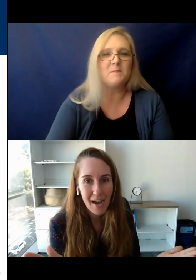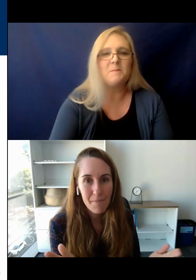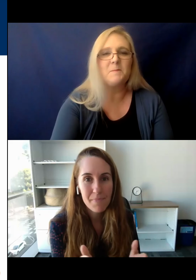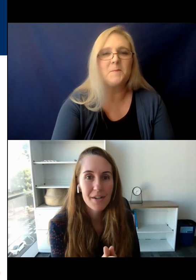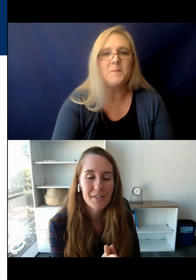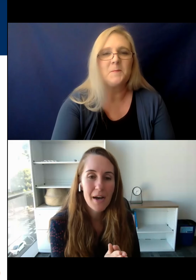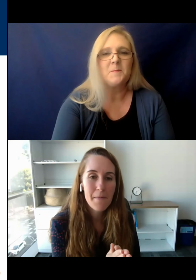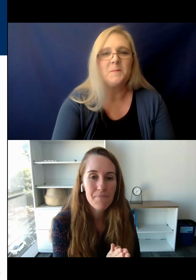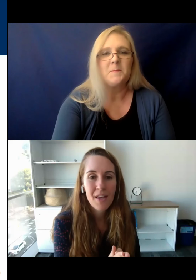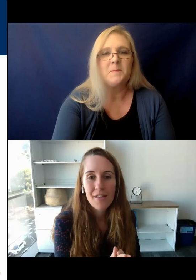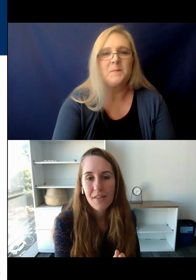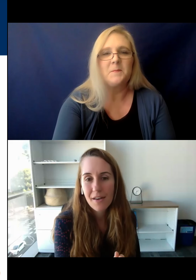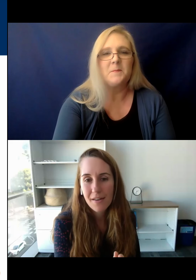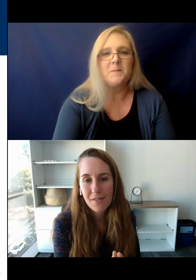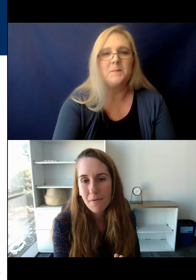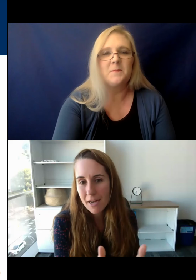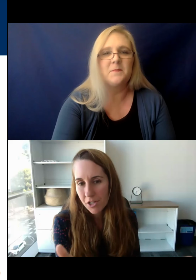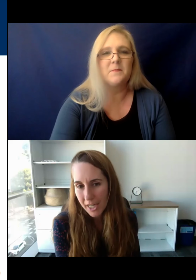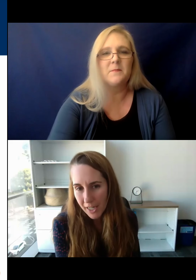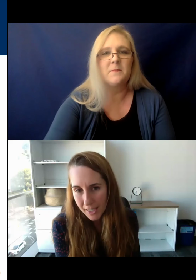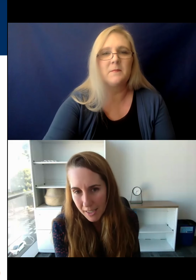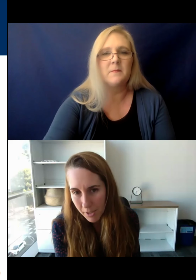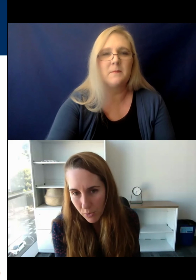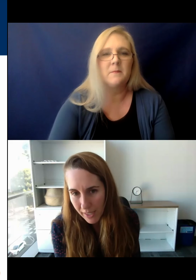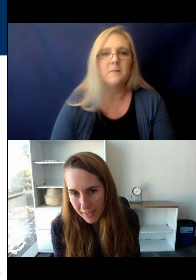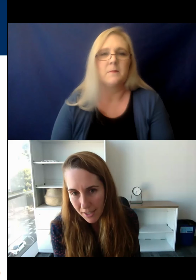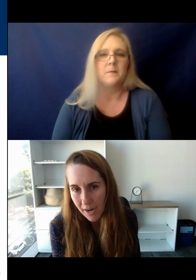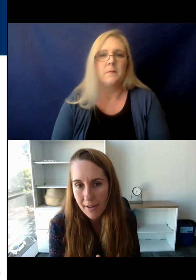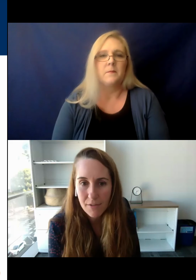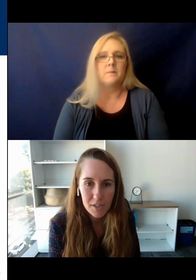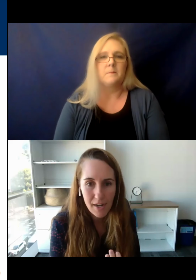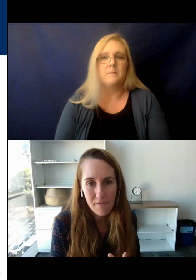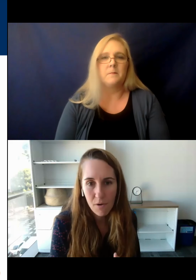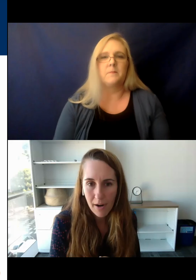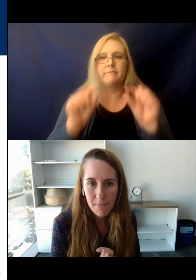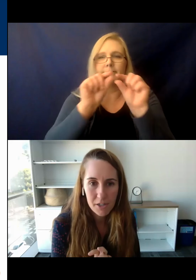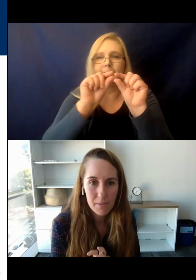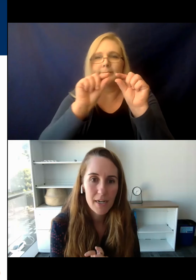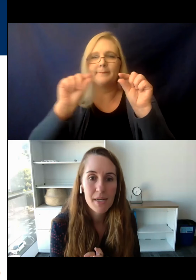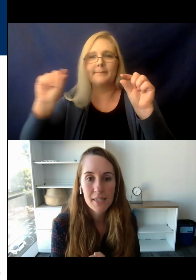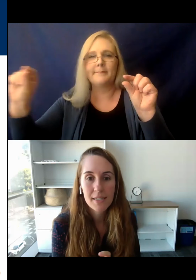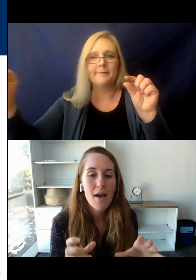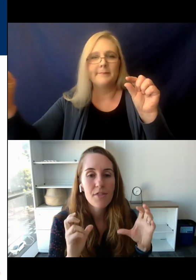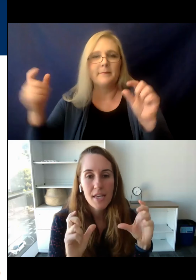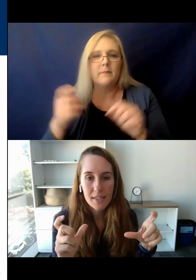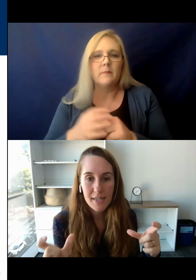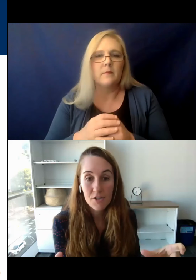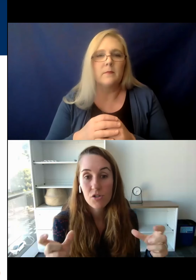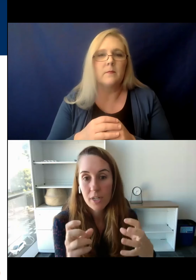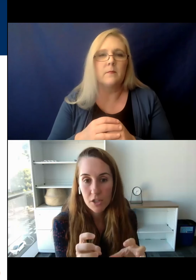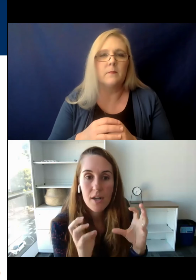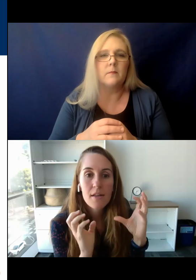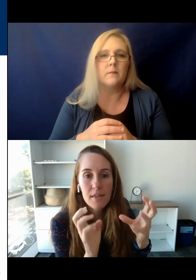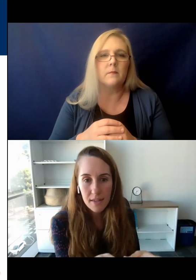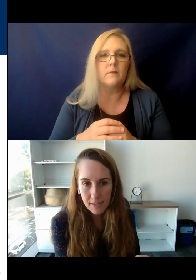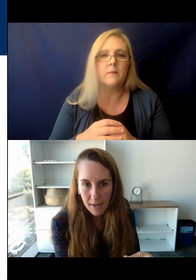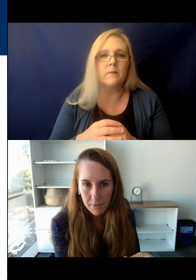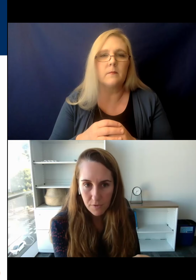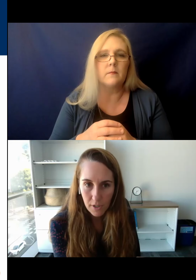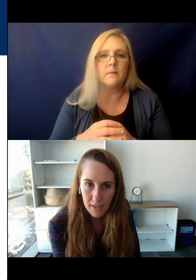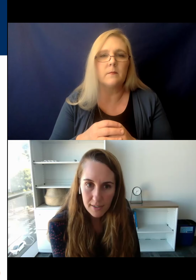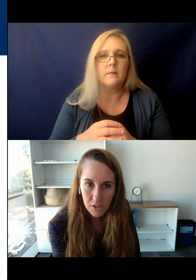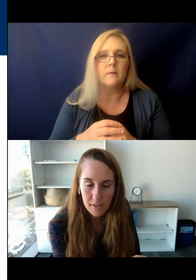the top. There's the measure here is between the centrality, which is kind of a wonky measure, but it means the extent to which